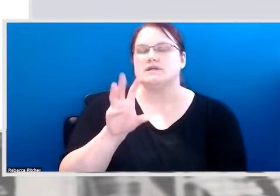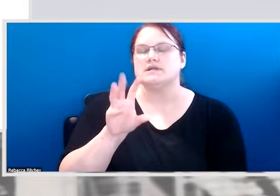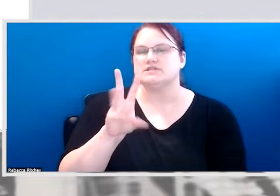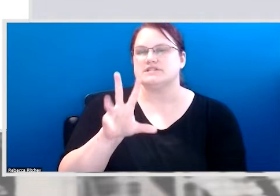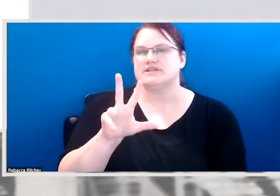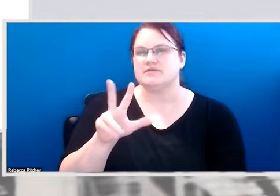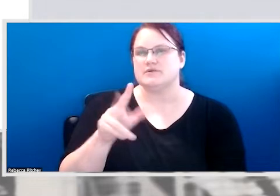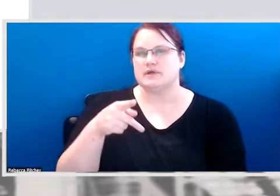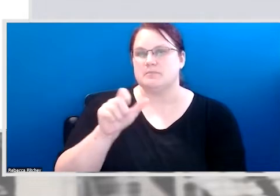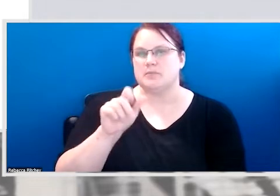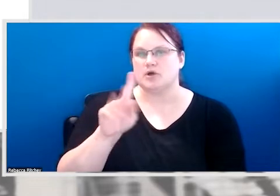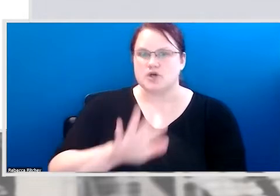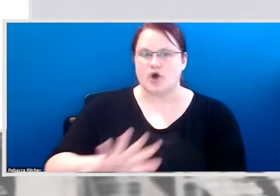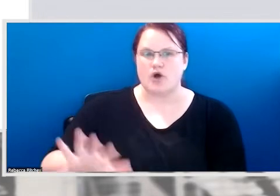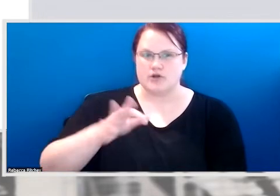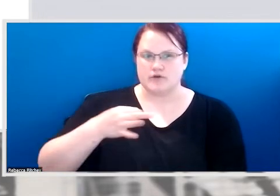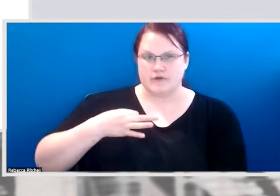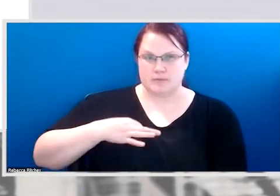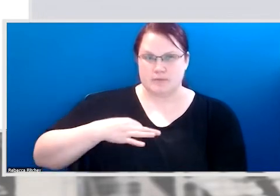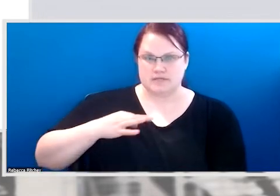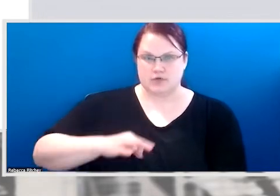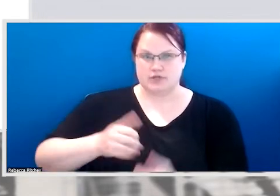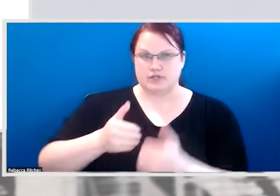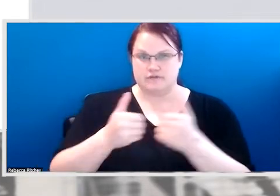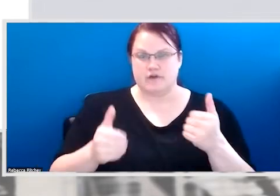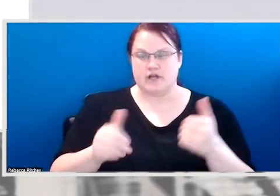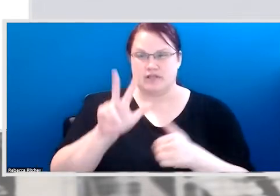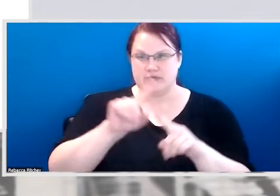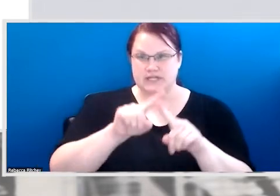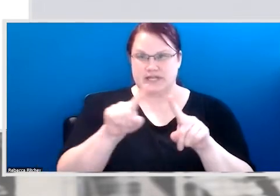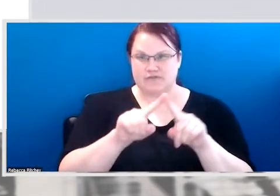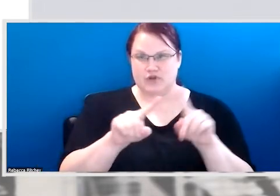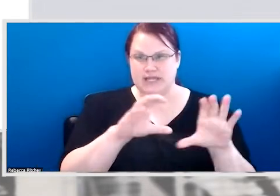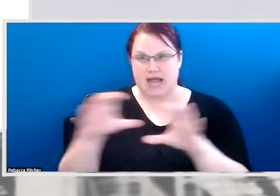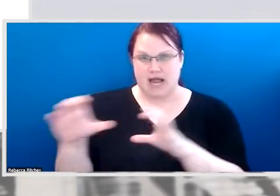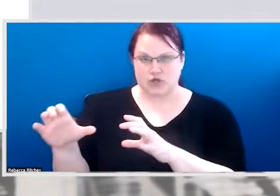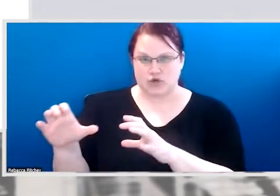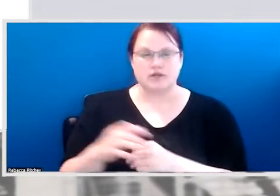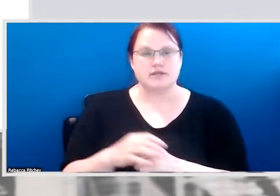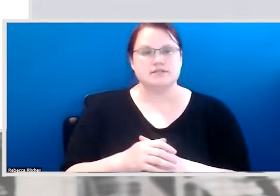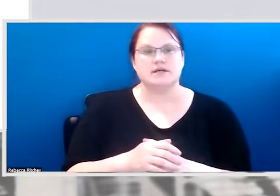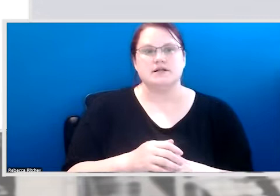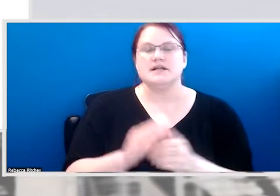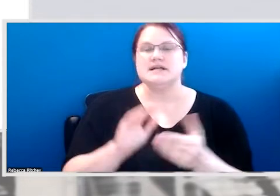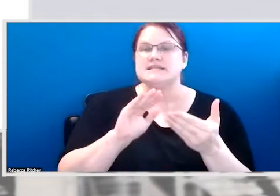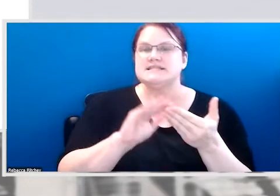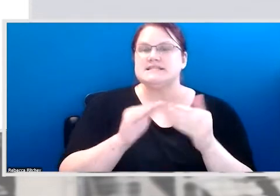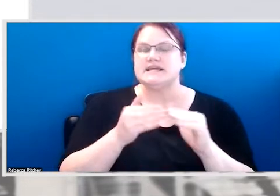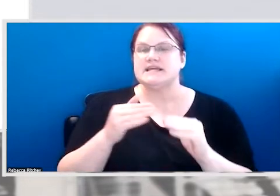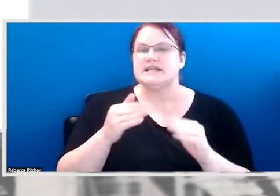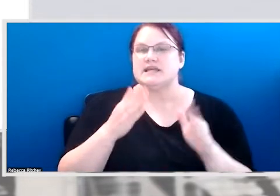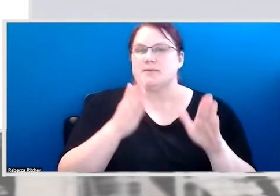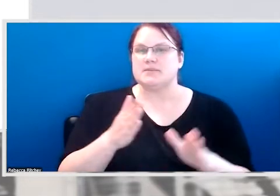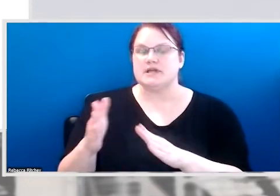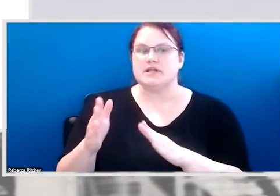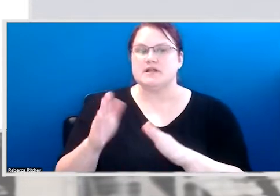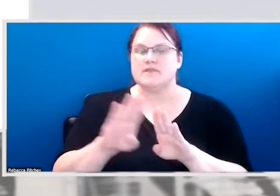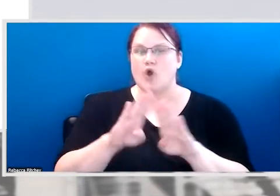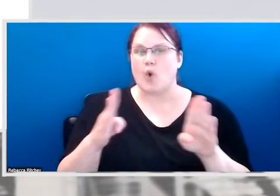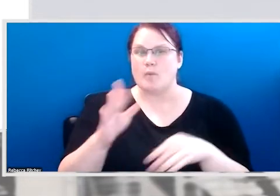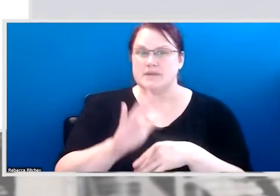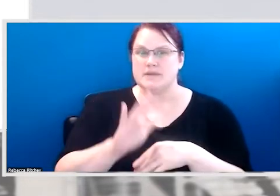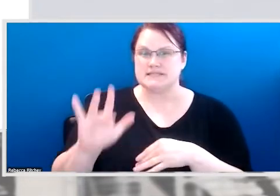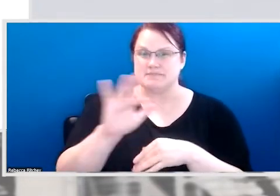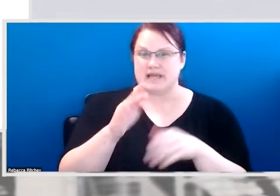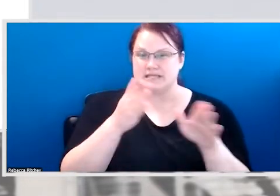of Pittsburgh. And they're divided up into kind of 3 categories. So city planning helped do some work for the open space plan that we talked about in last night's